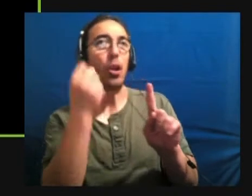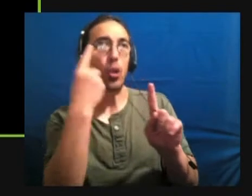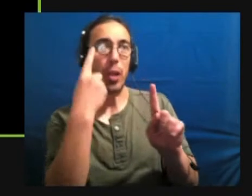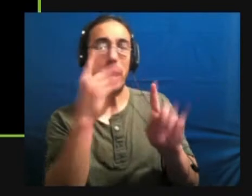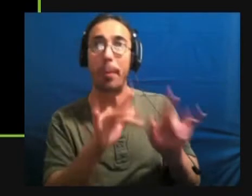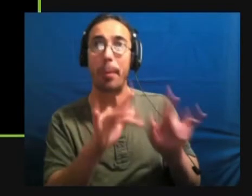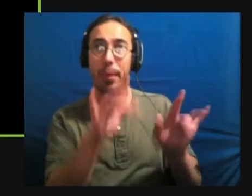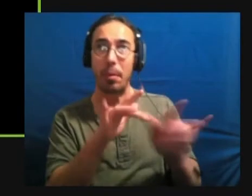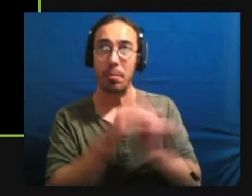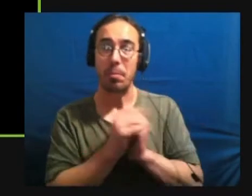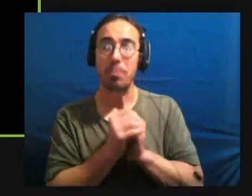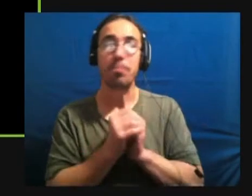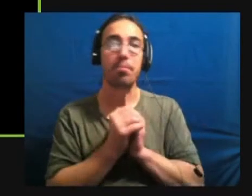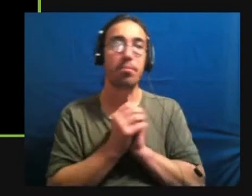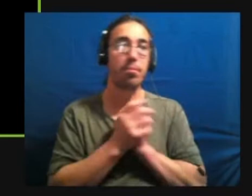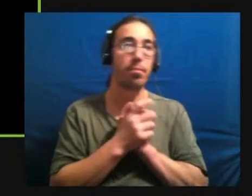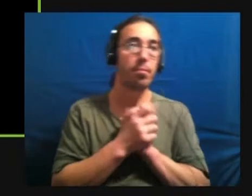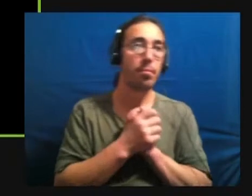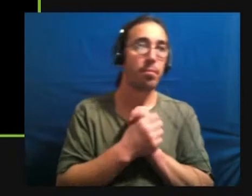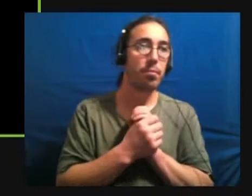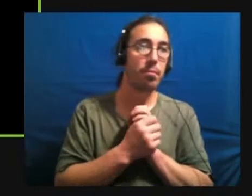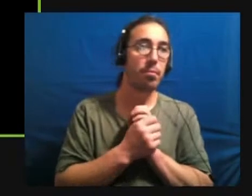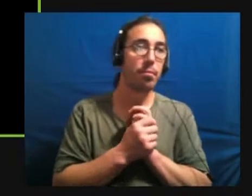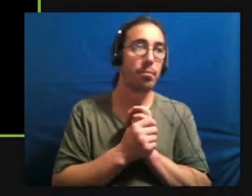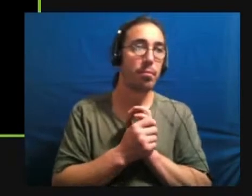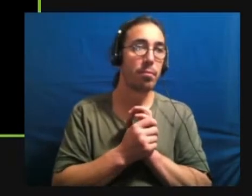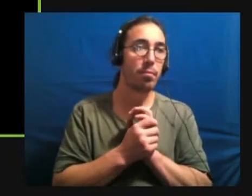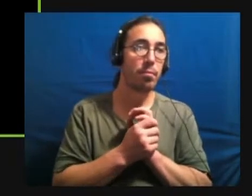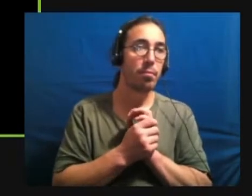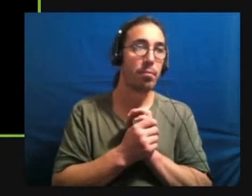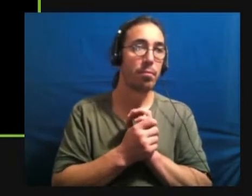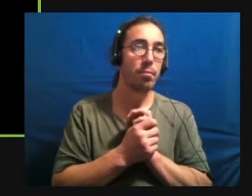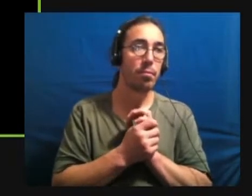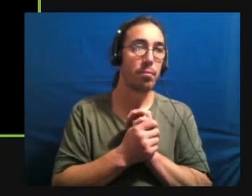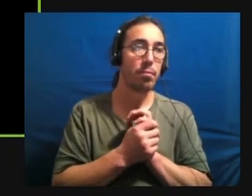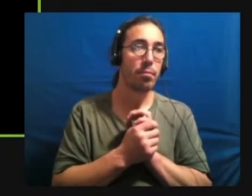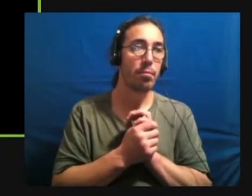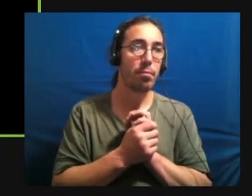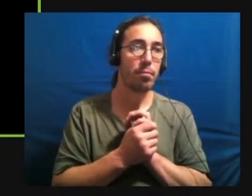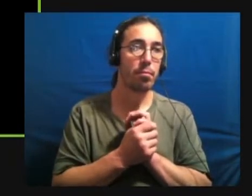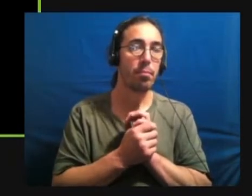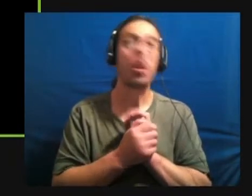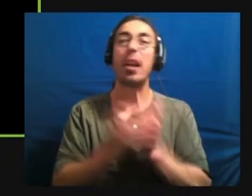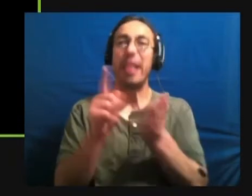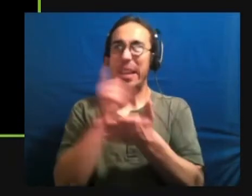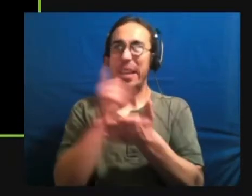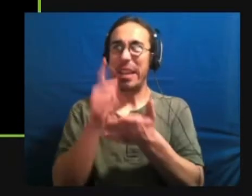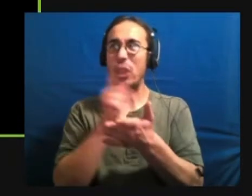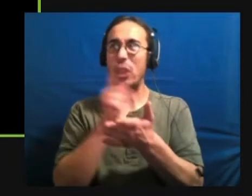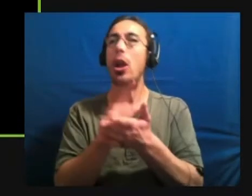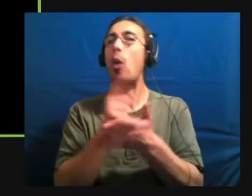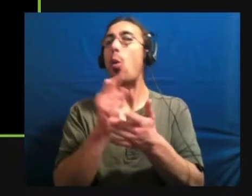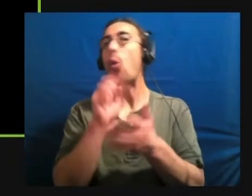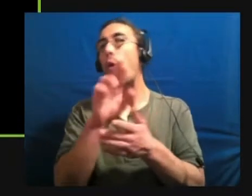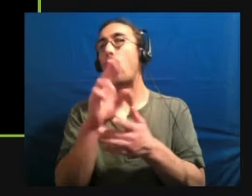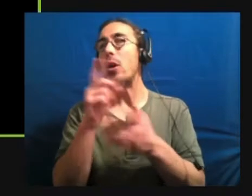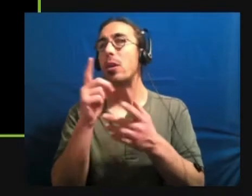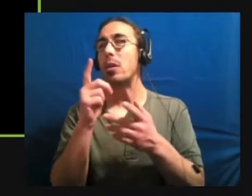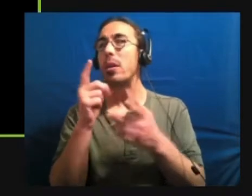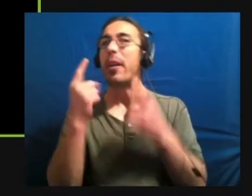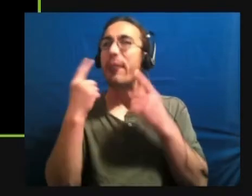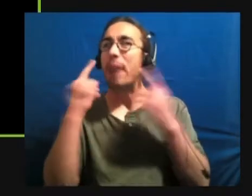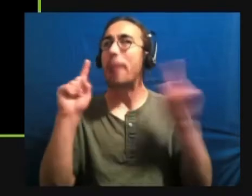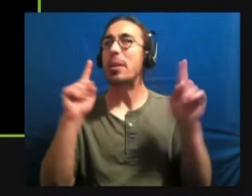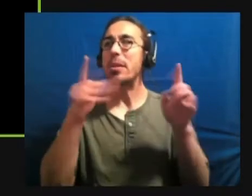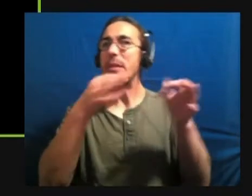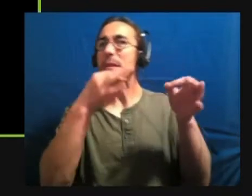And these are some of the dictionary or popular definitions of empathy, because there are